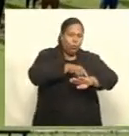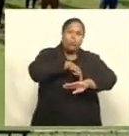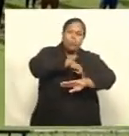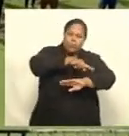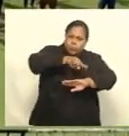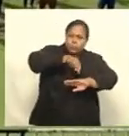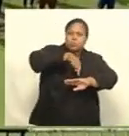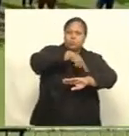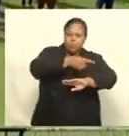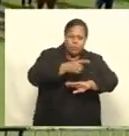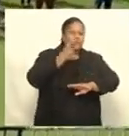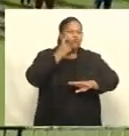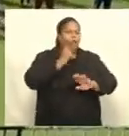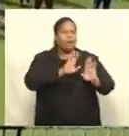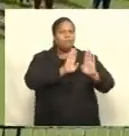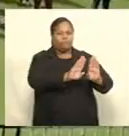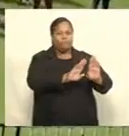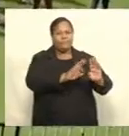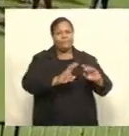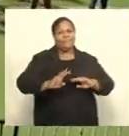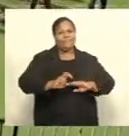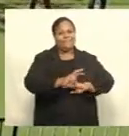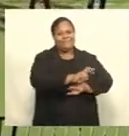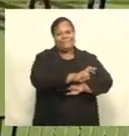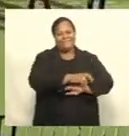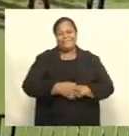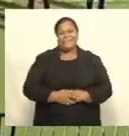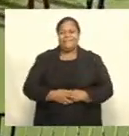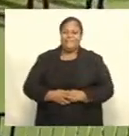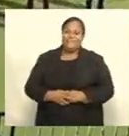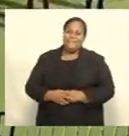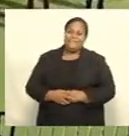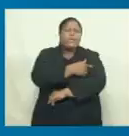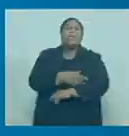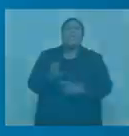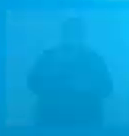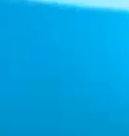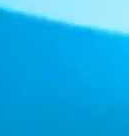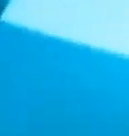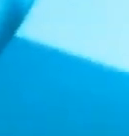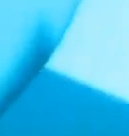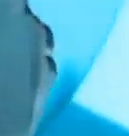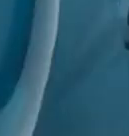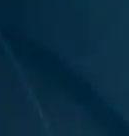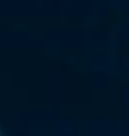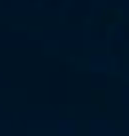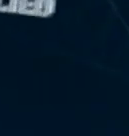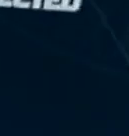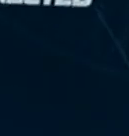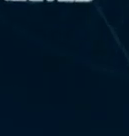to help contain the virus. Philippa Naikaso, FBC News.